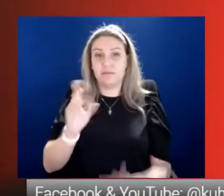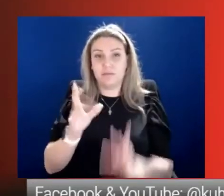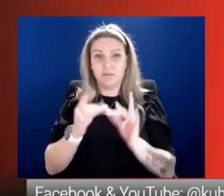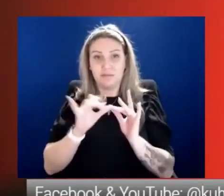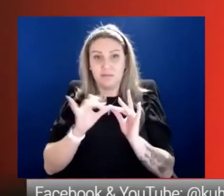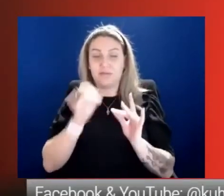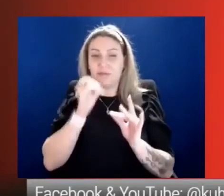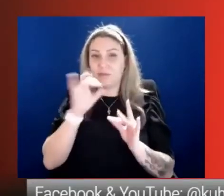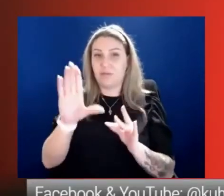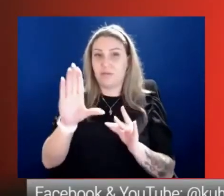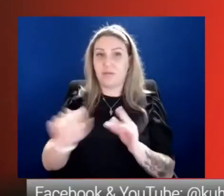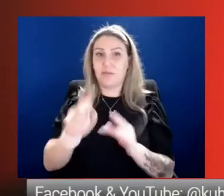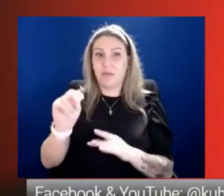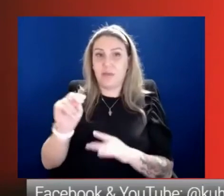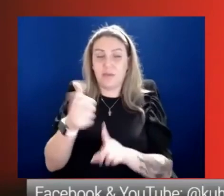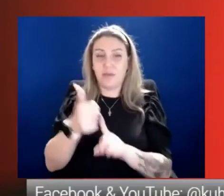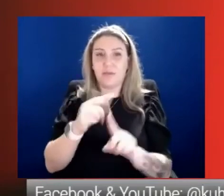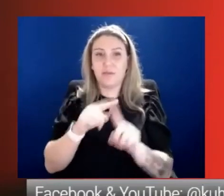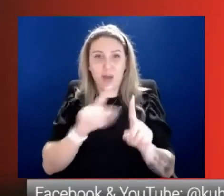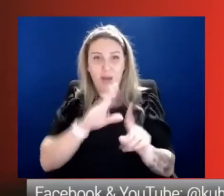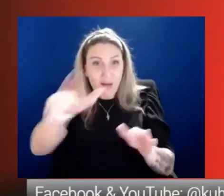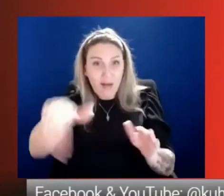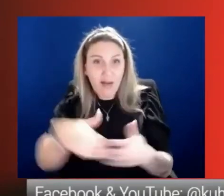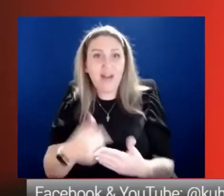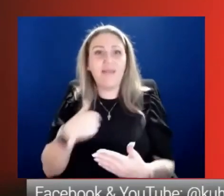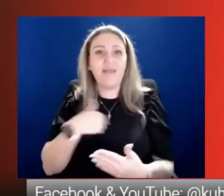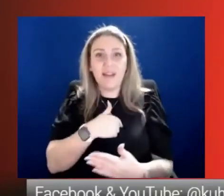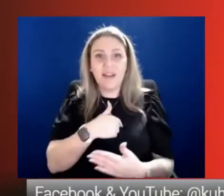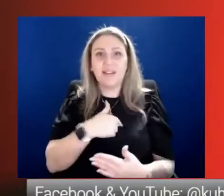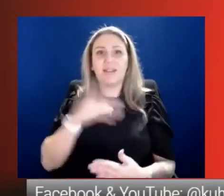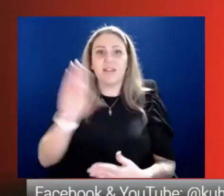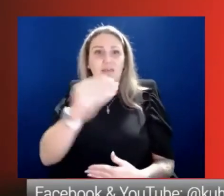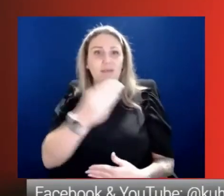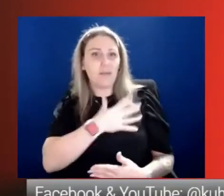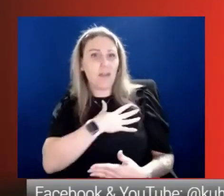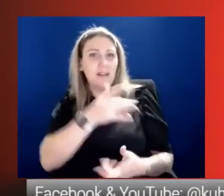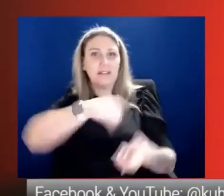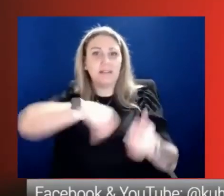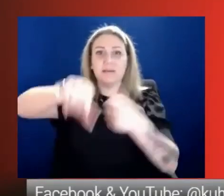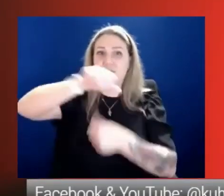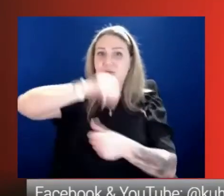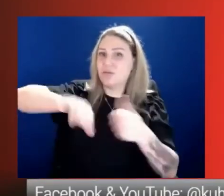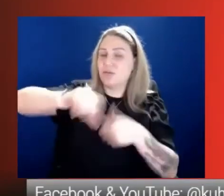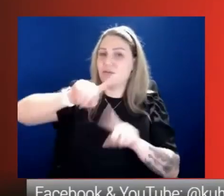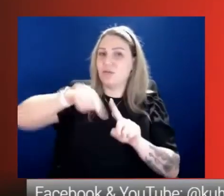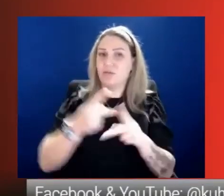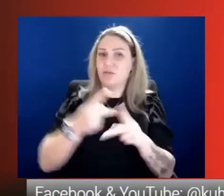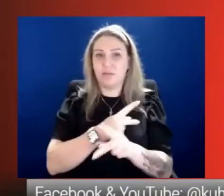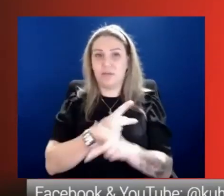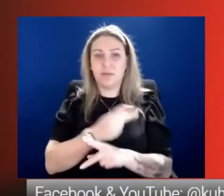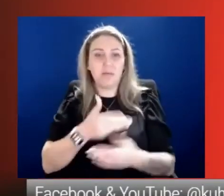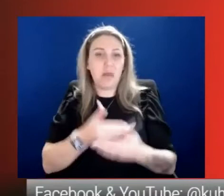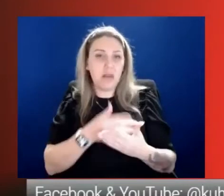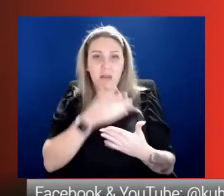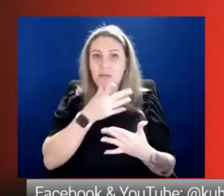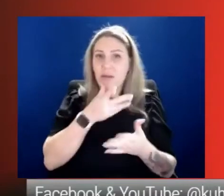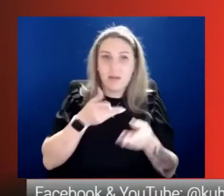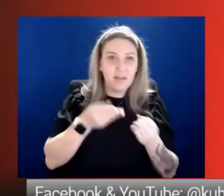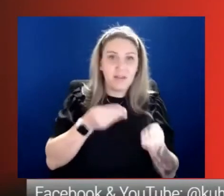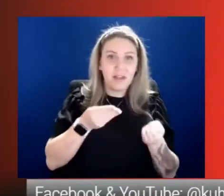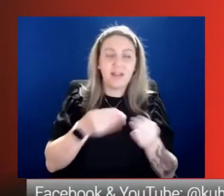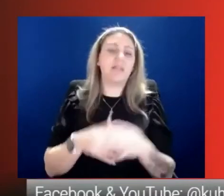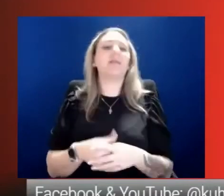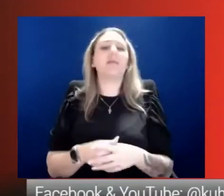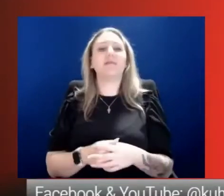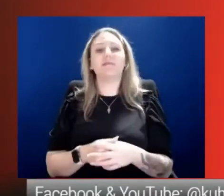like, all of us need to give grace to each other when we're figuring out baby, mommy, feeding issues, and figuring